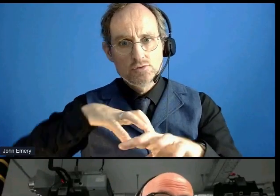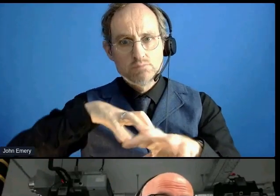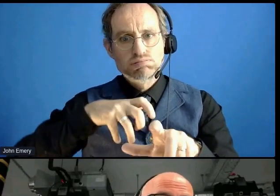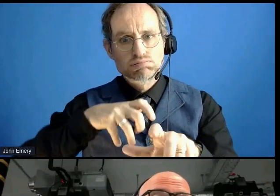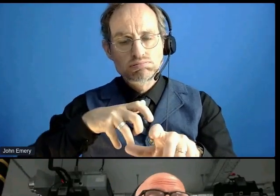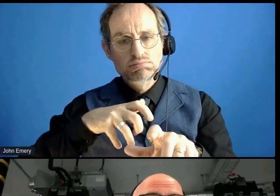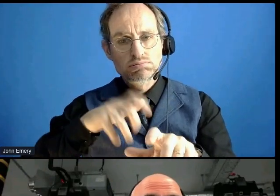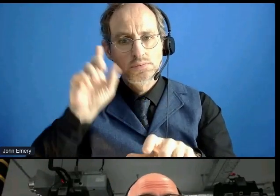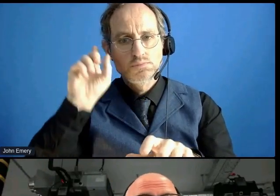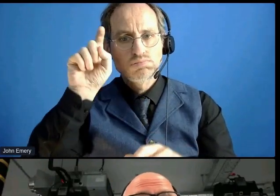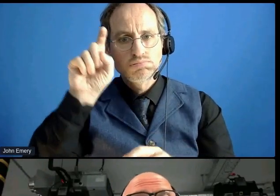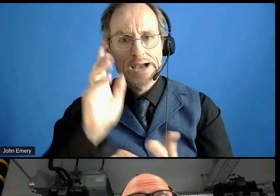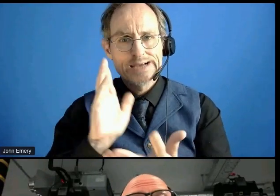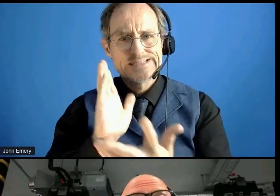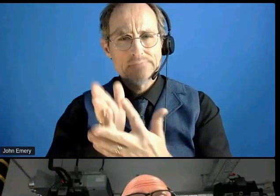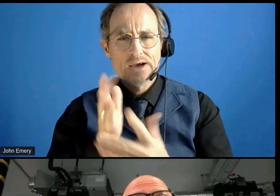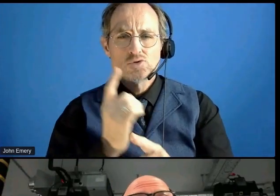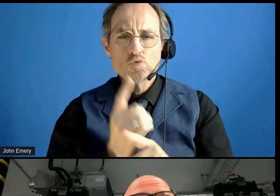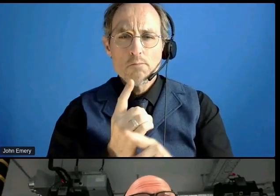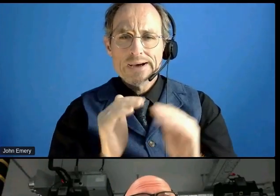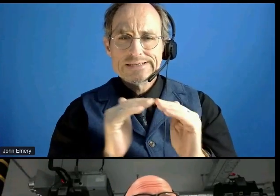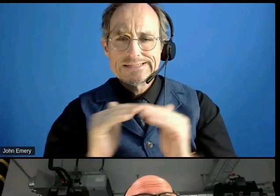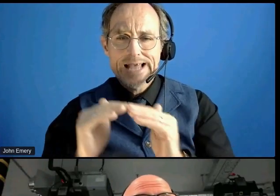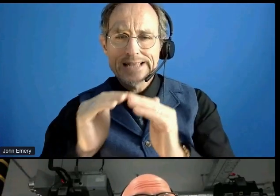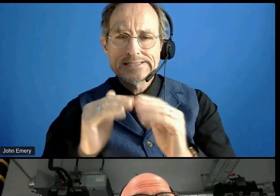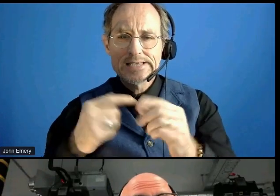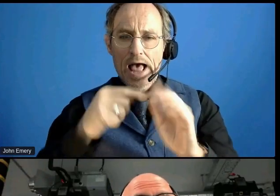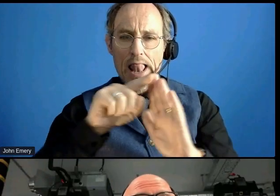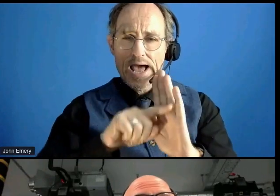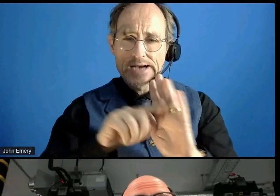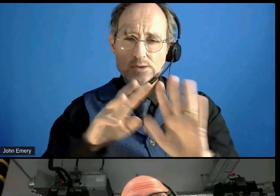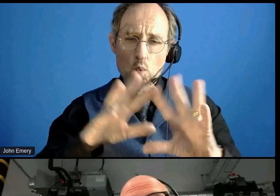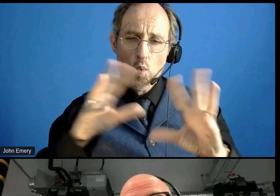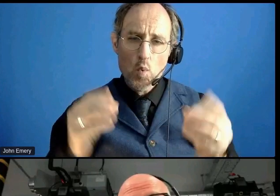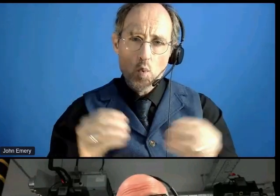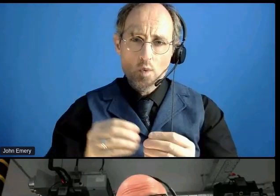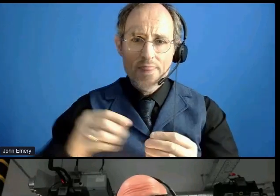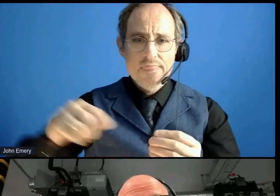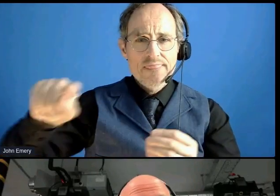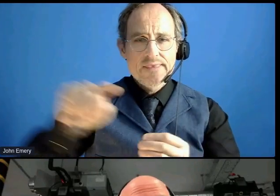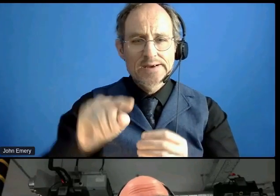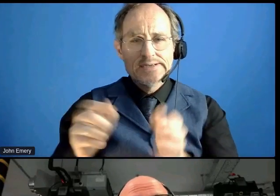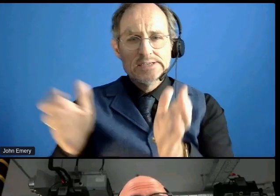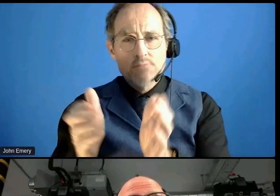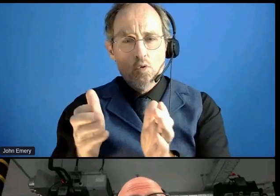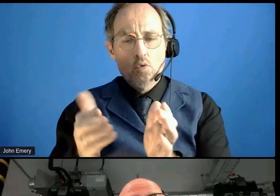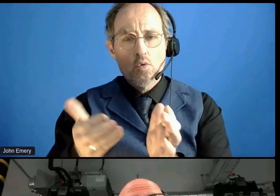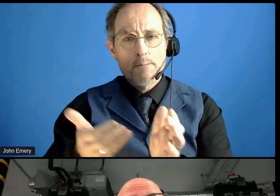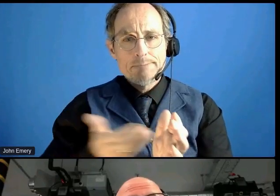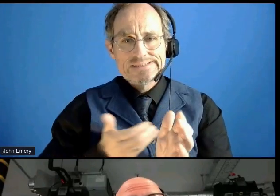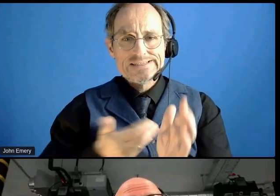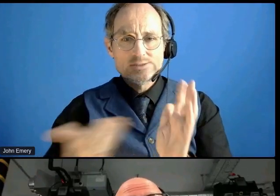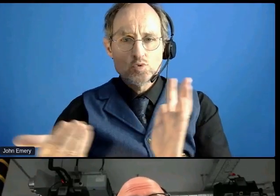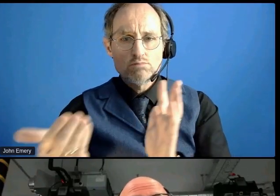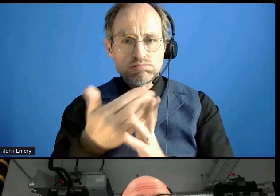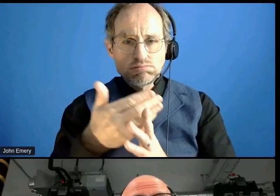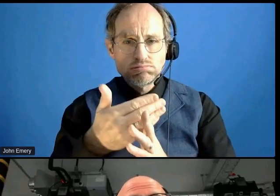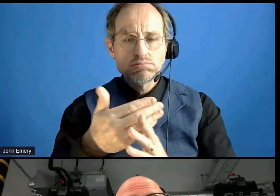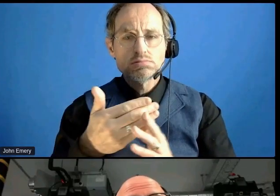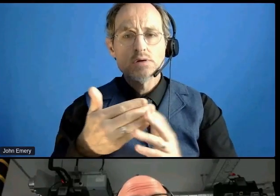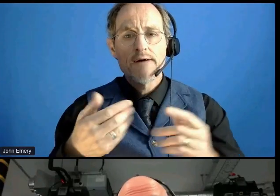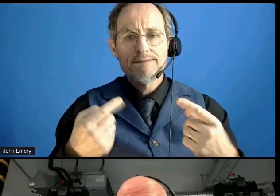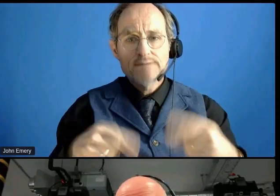in the levels of accessibility there. We don't want that. We really want that early digital journey anyway